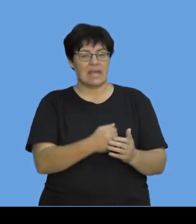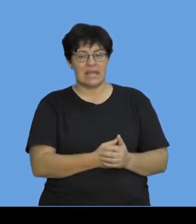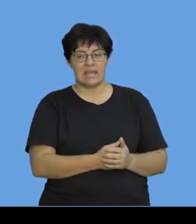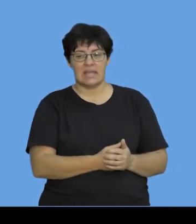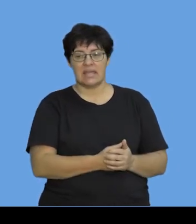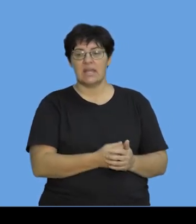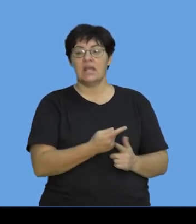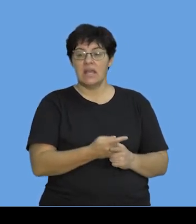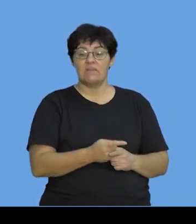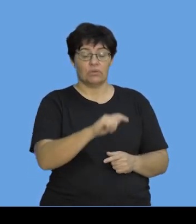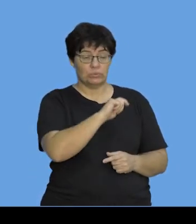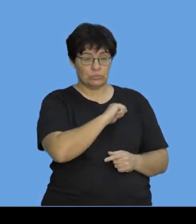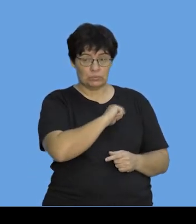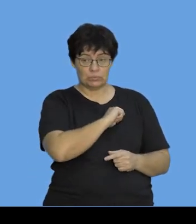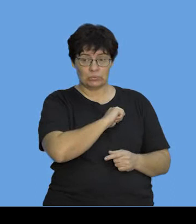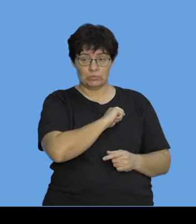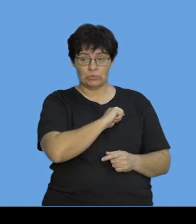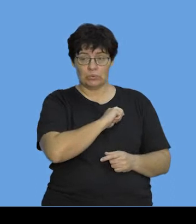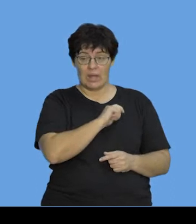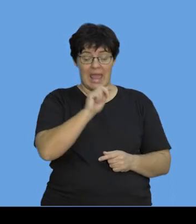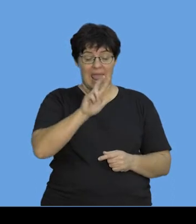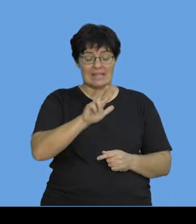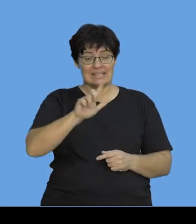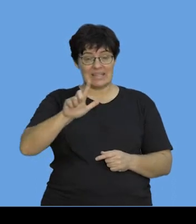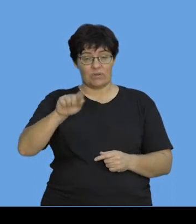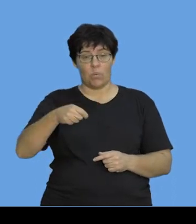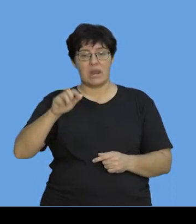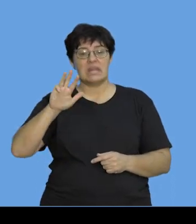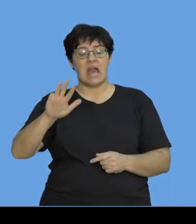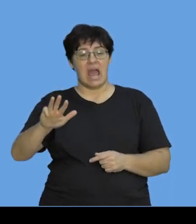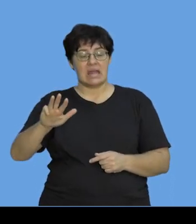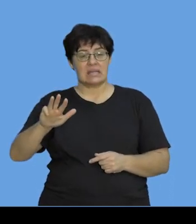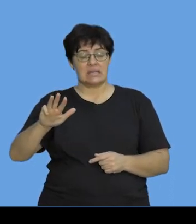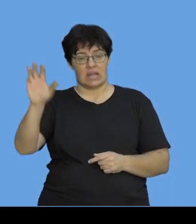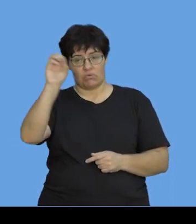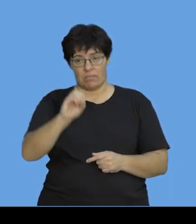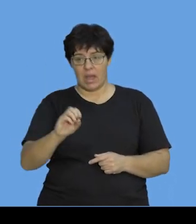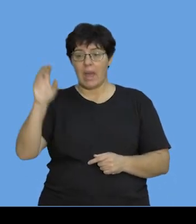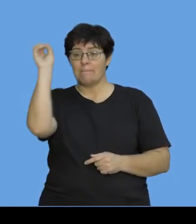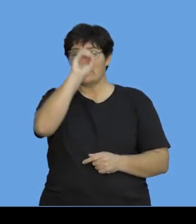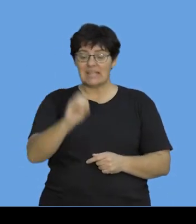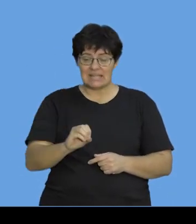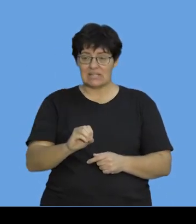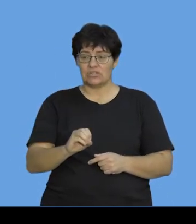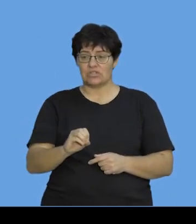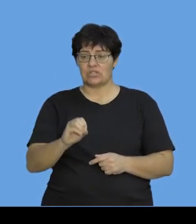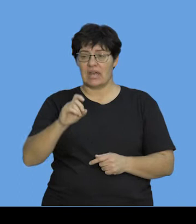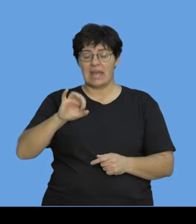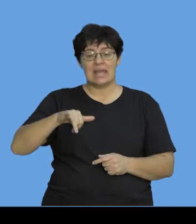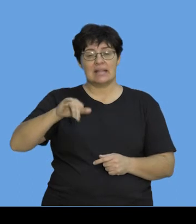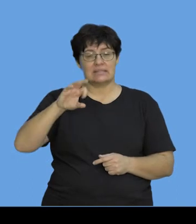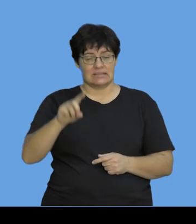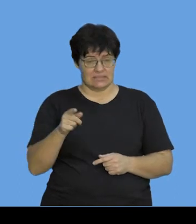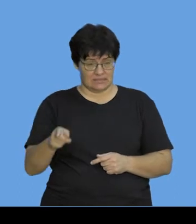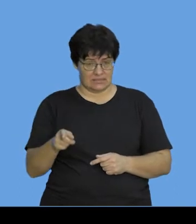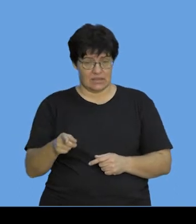the actual yield is 87.9 grams, what is the percentage yield? So we must express this